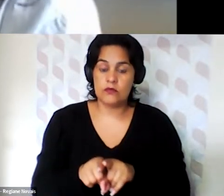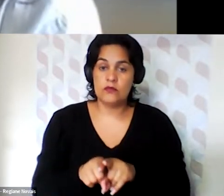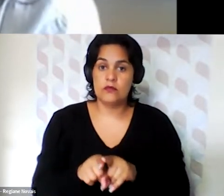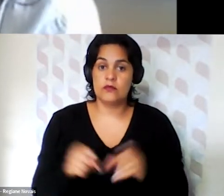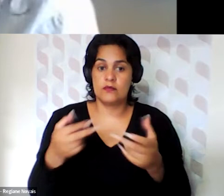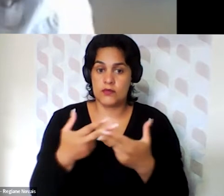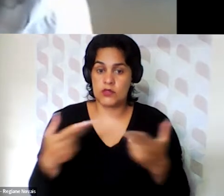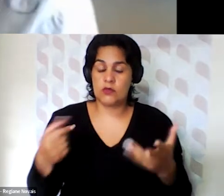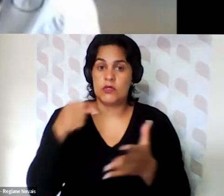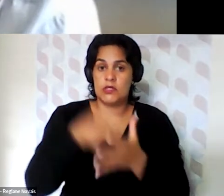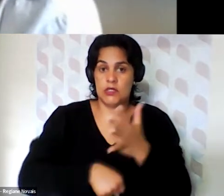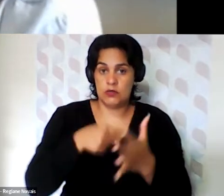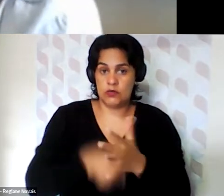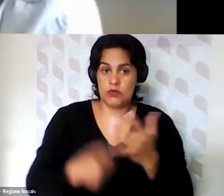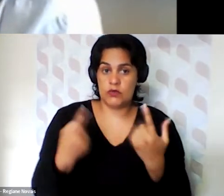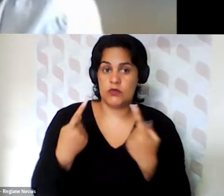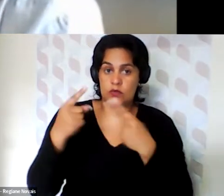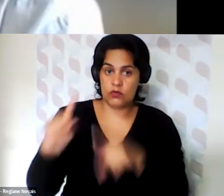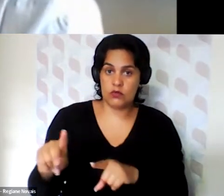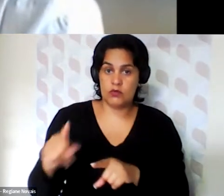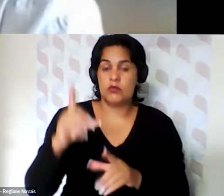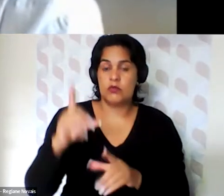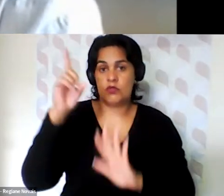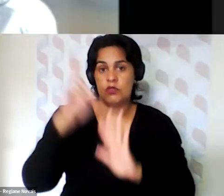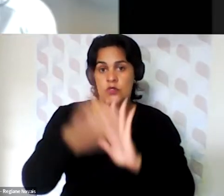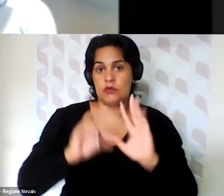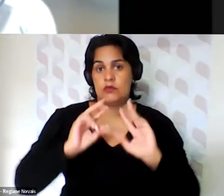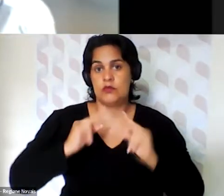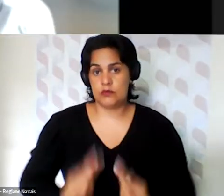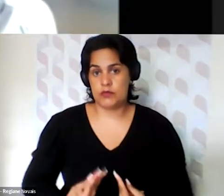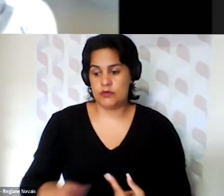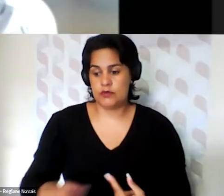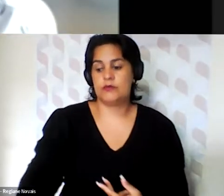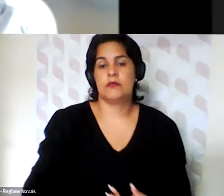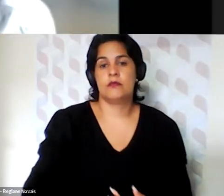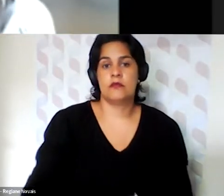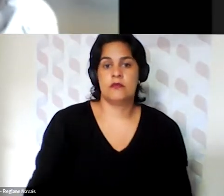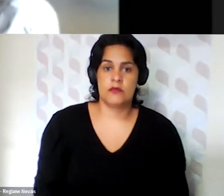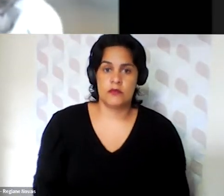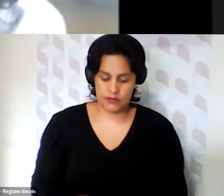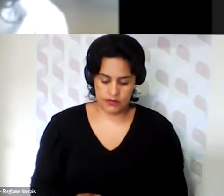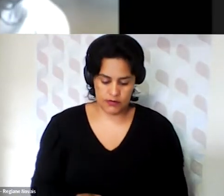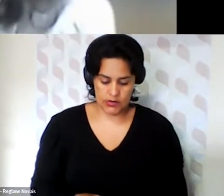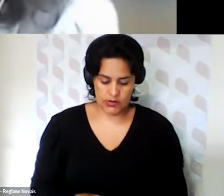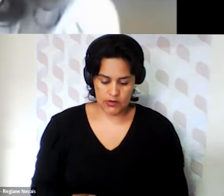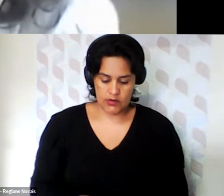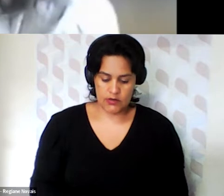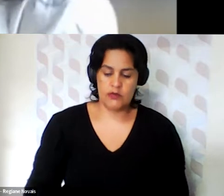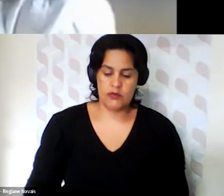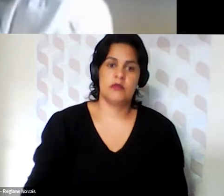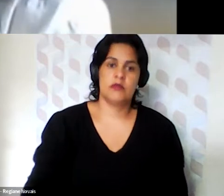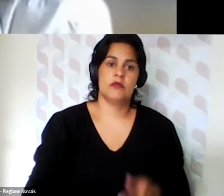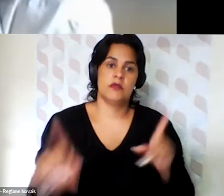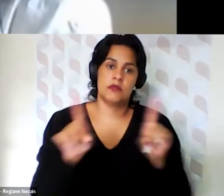climate change, and Brazil has a playing role in that. So we ask the OECD to truly take